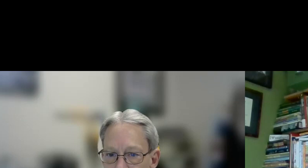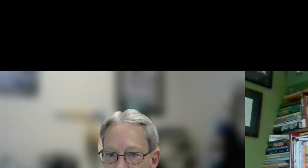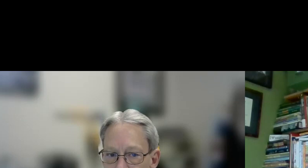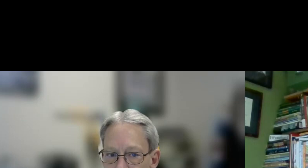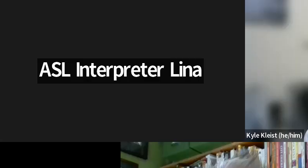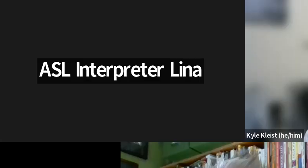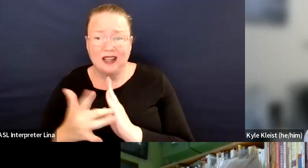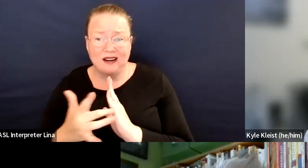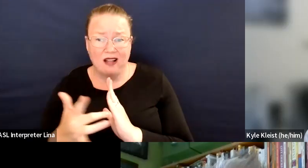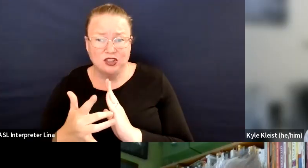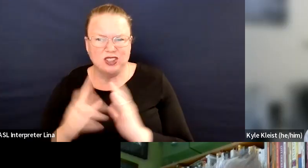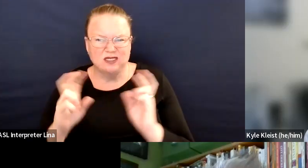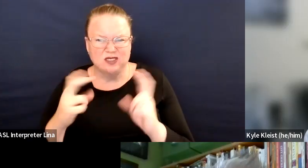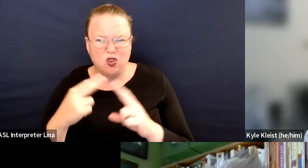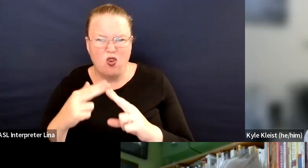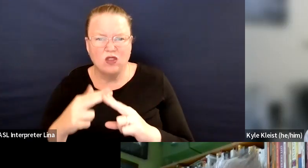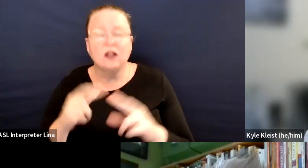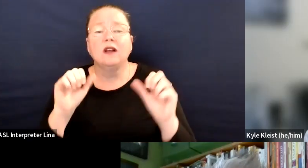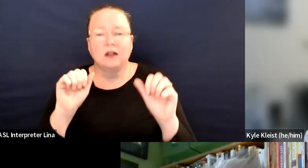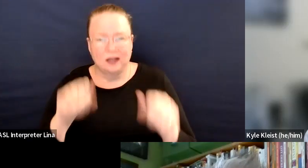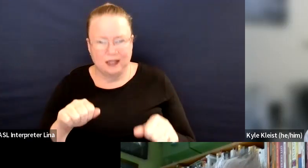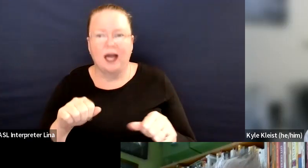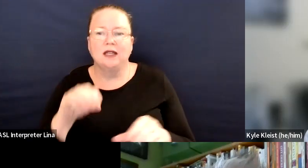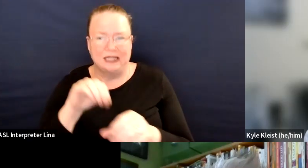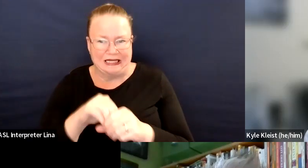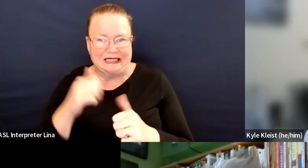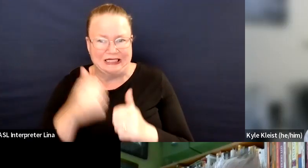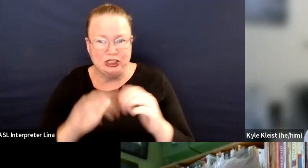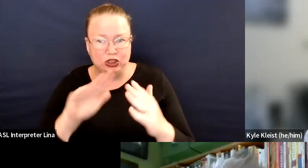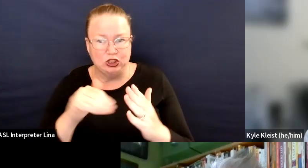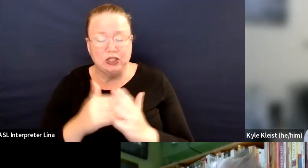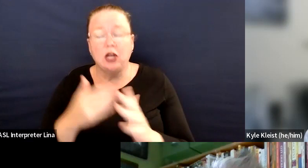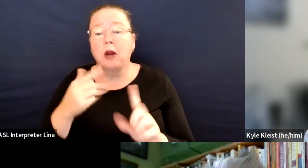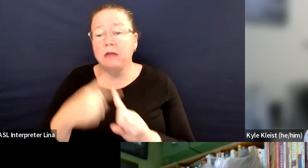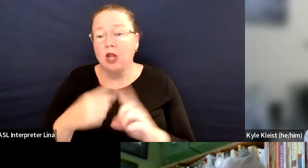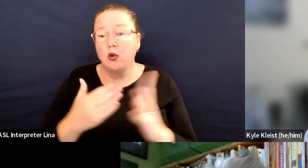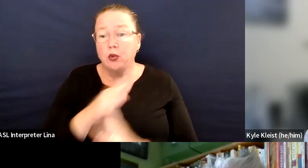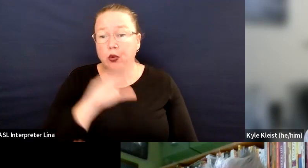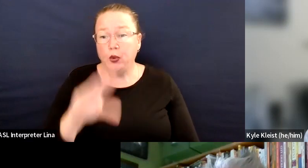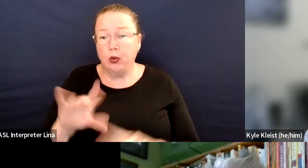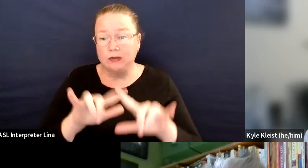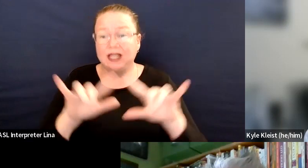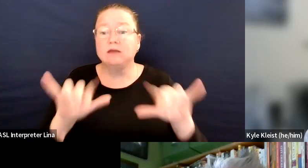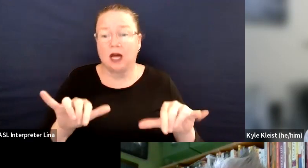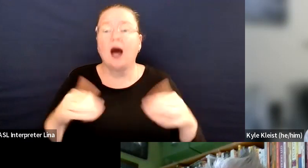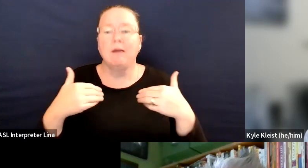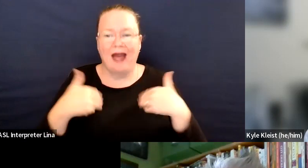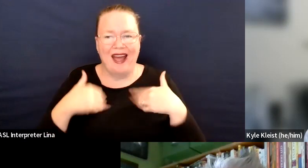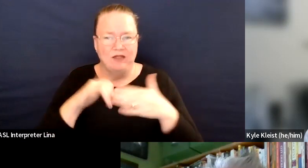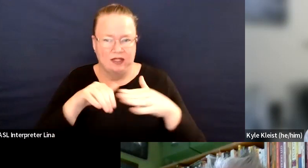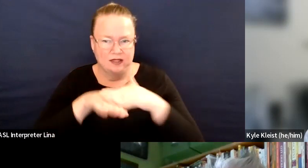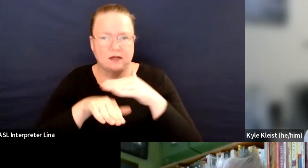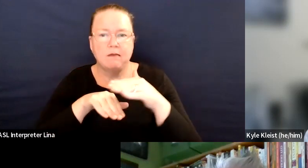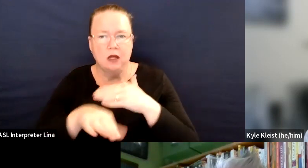it's called, where we can meet in each of our centers and over Zoom. So we have that